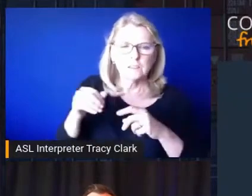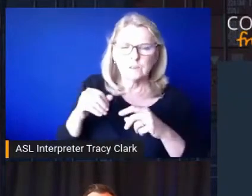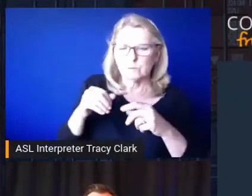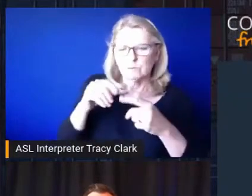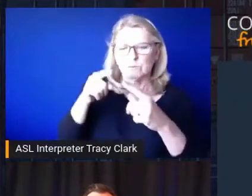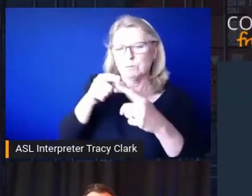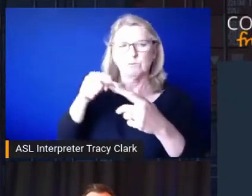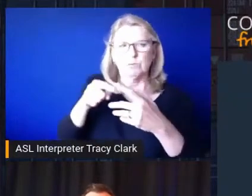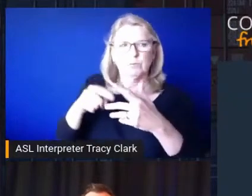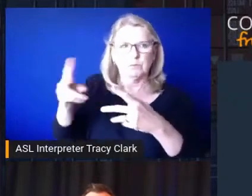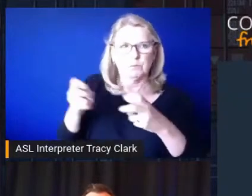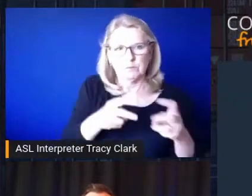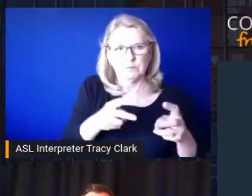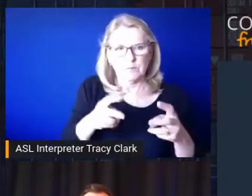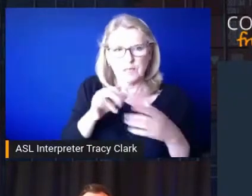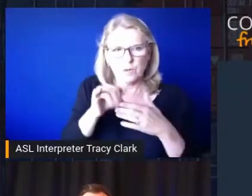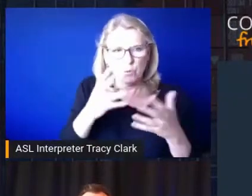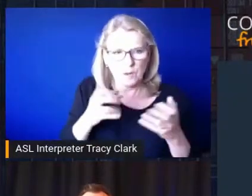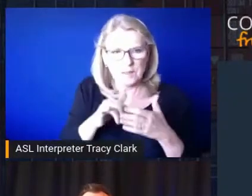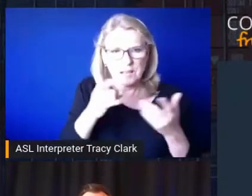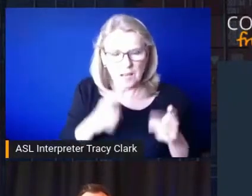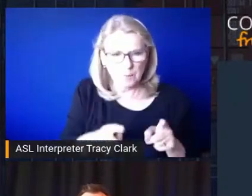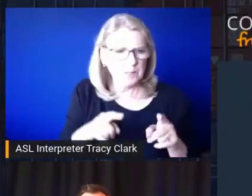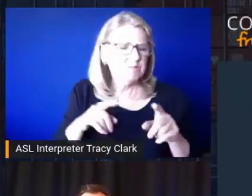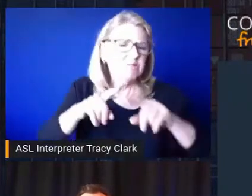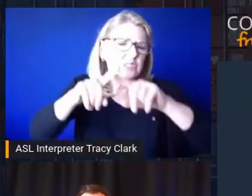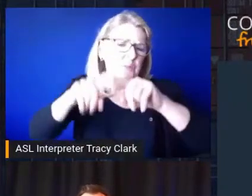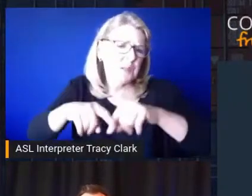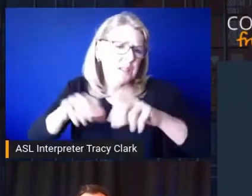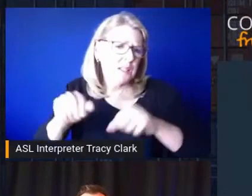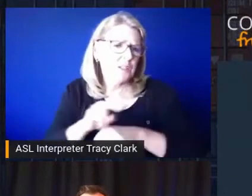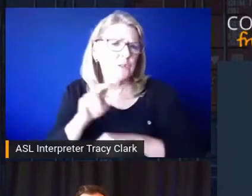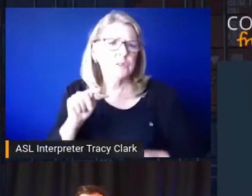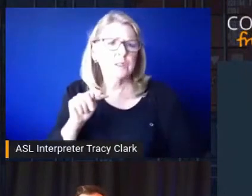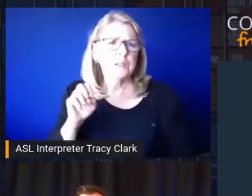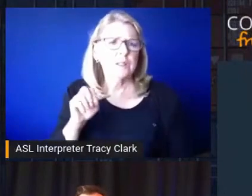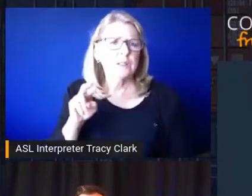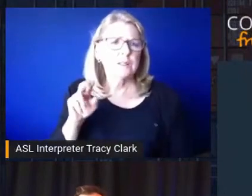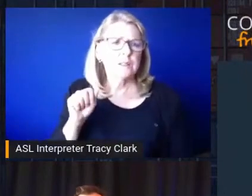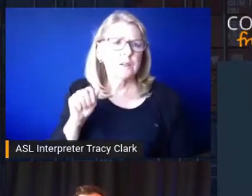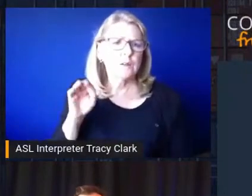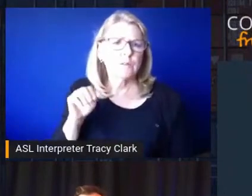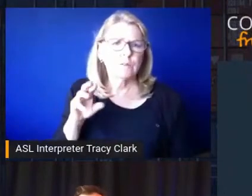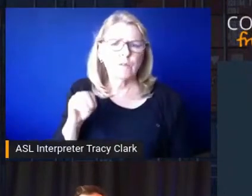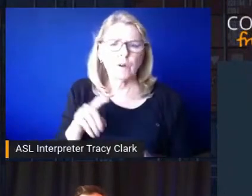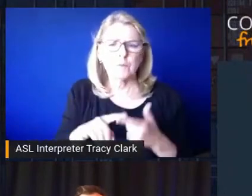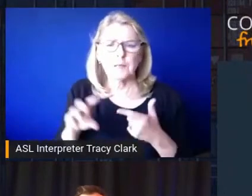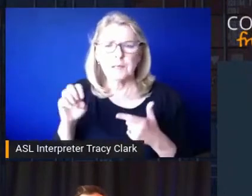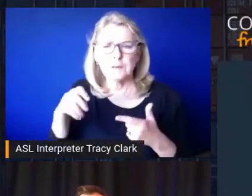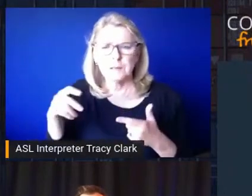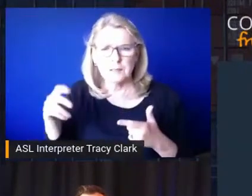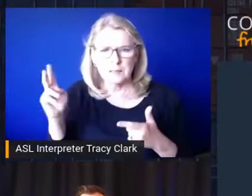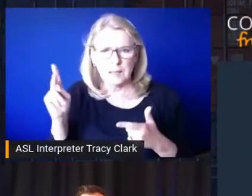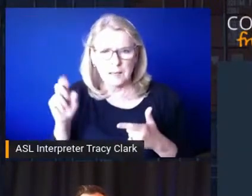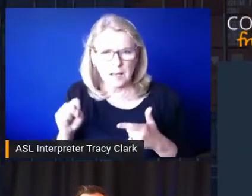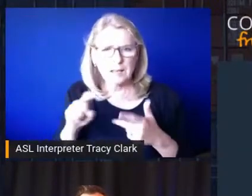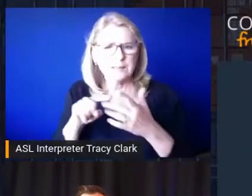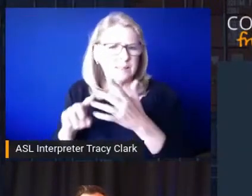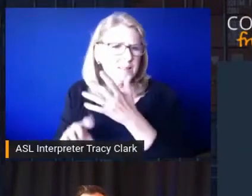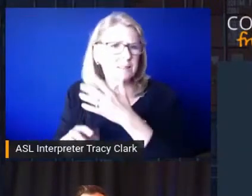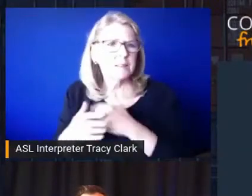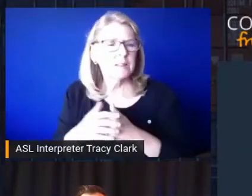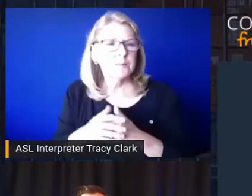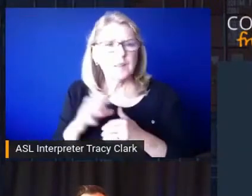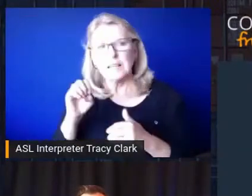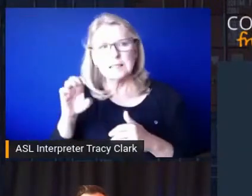spun this up, you can use EKS-CTL, Terraform, CloudFormation, you got the managed node group option itself. When you think about how that's provisioning